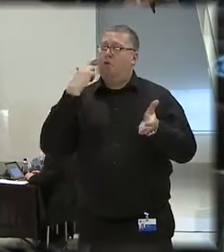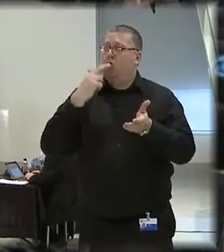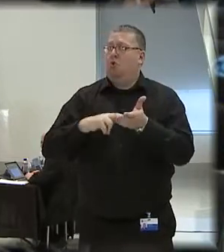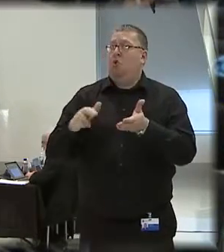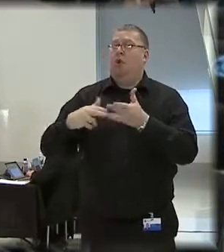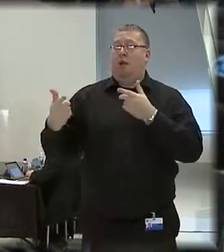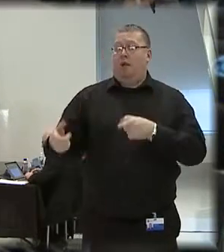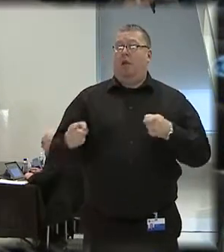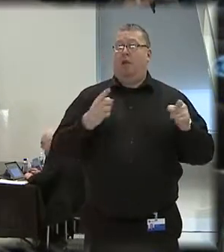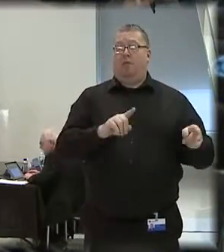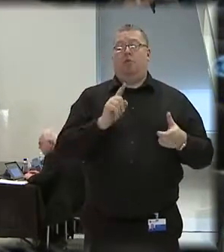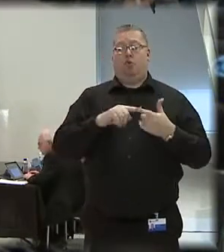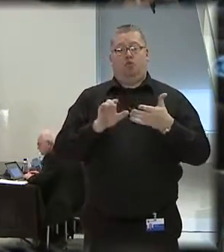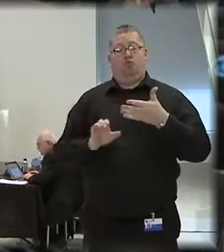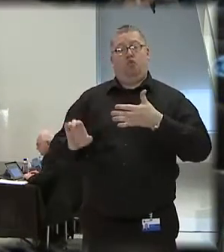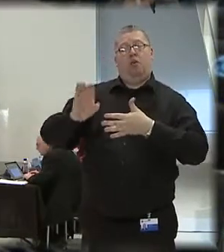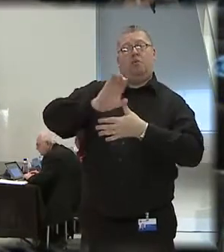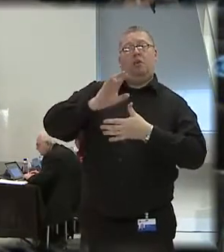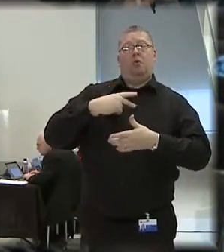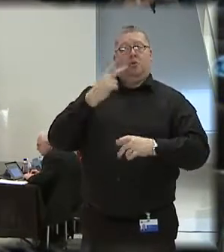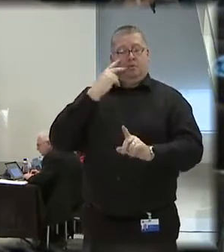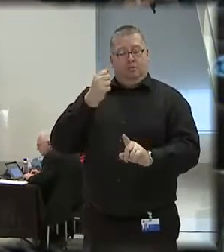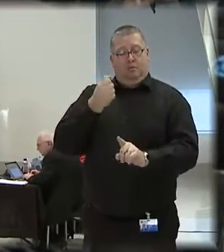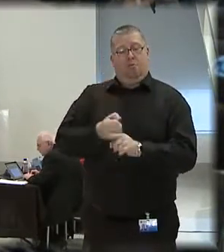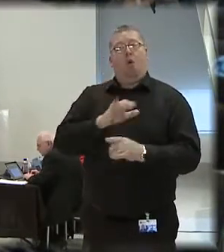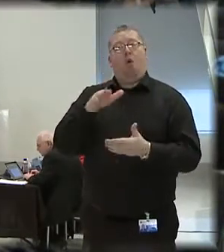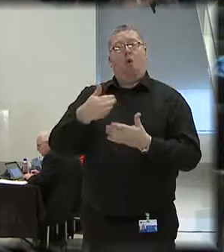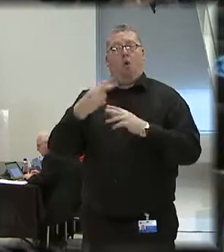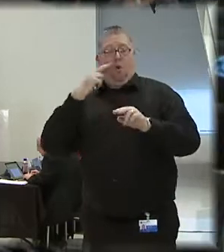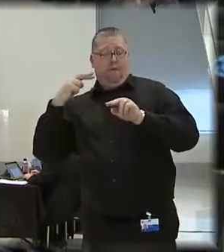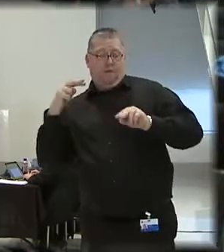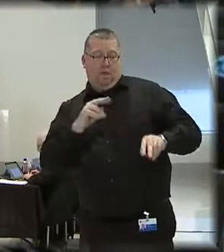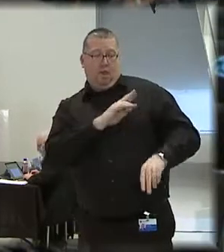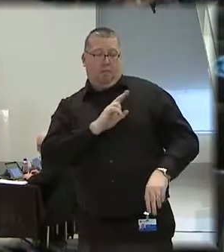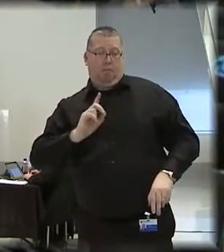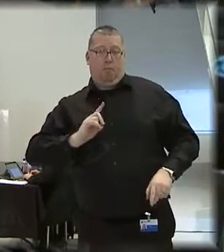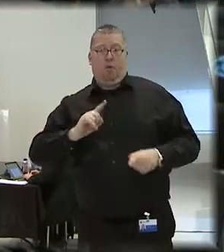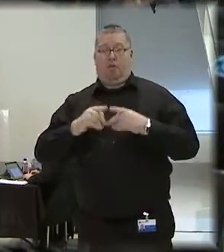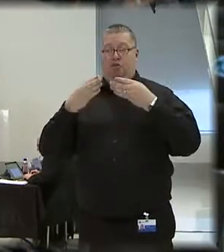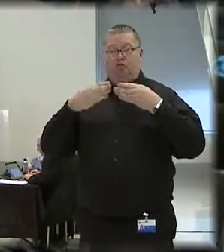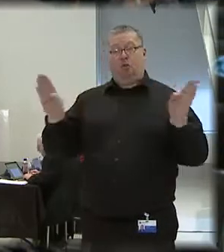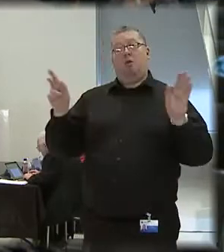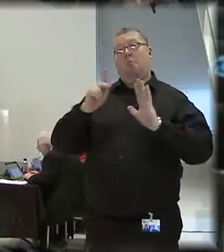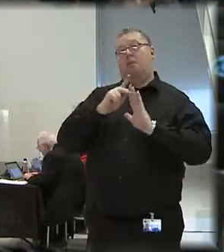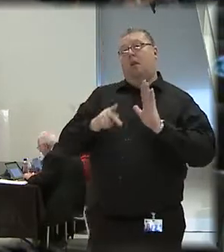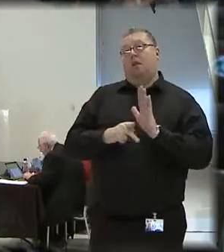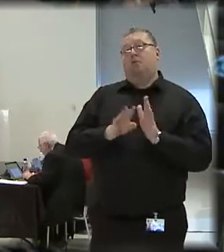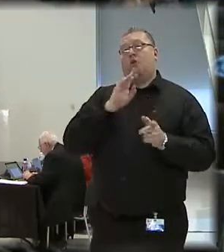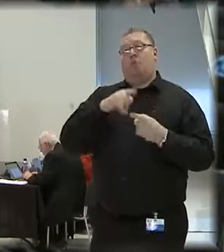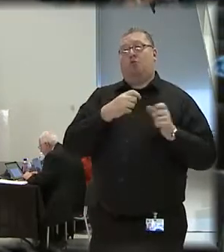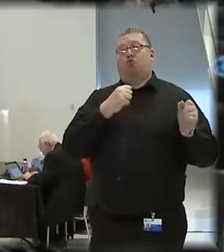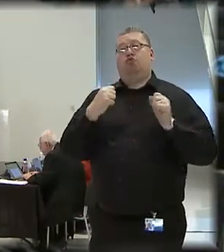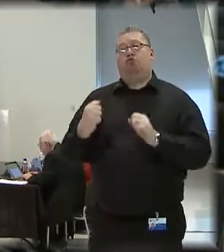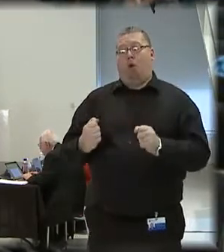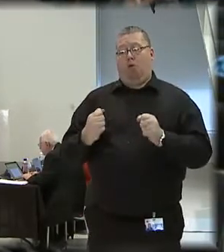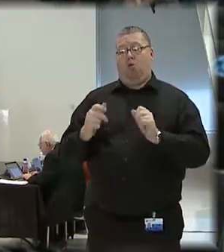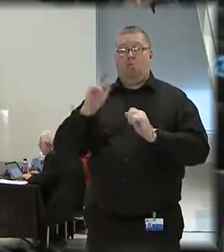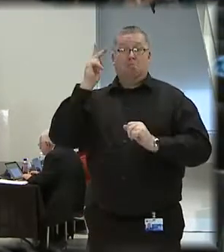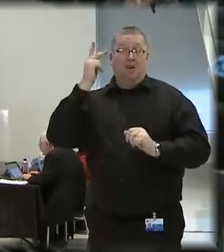into the criteria of effective civilian oversight boards, but general guidelines include strong political and public